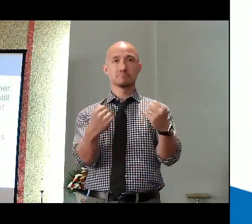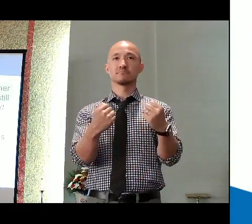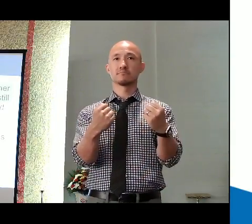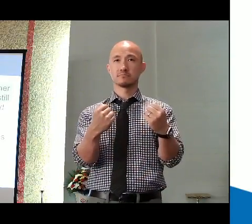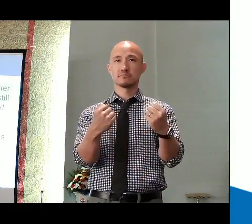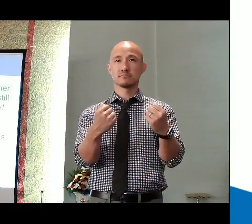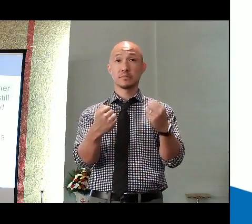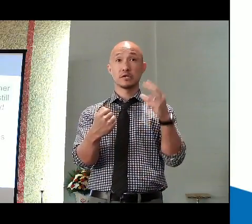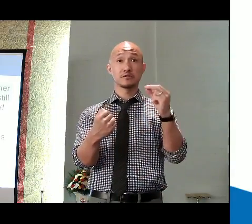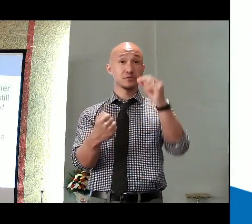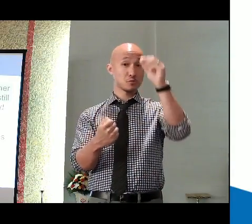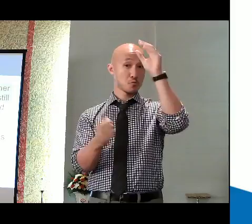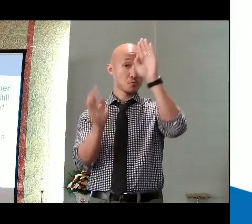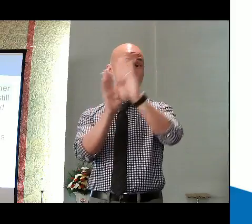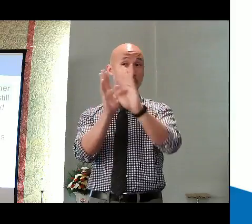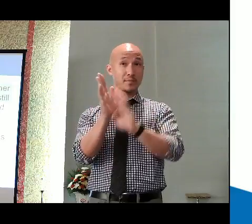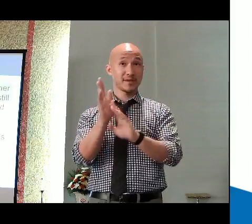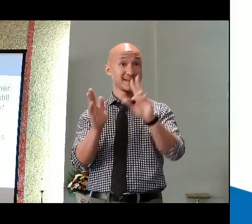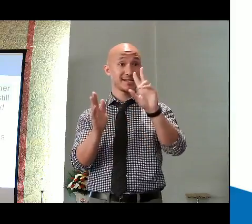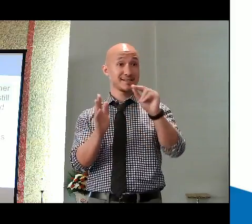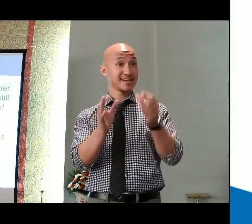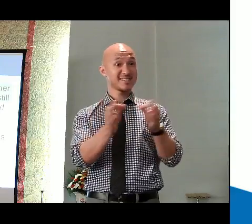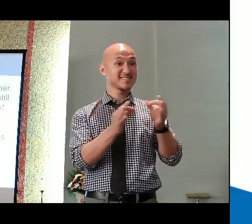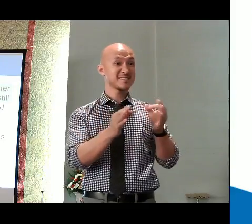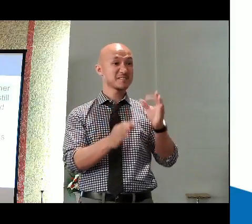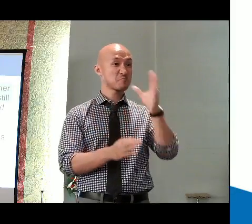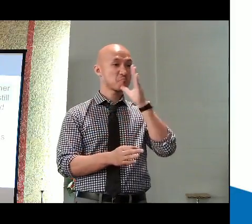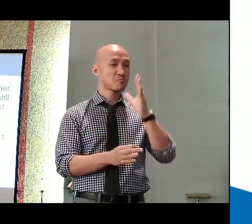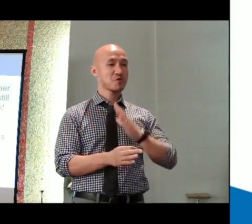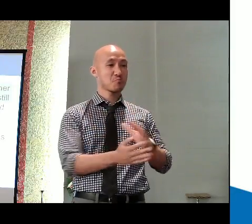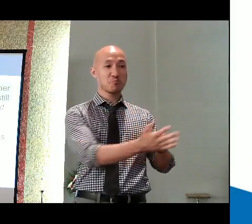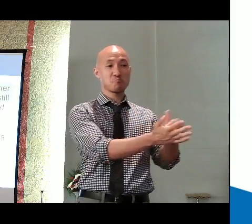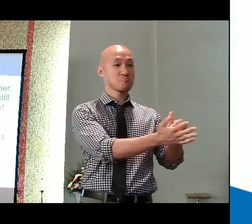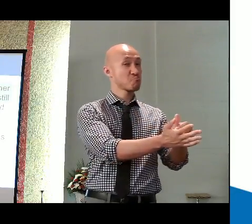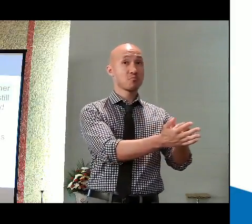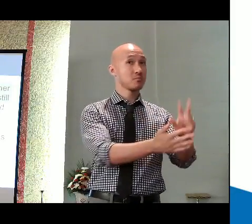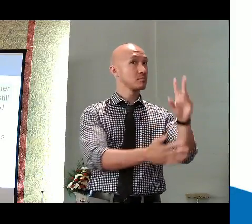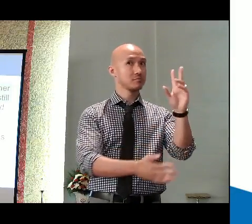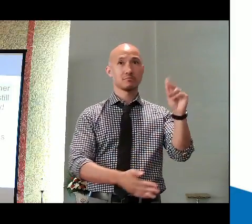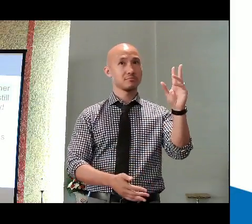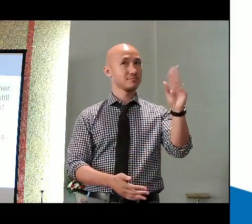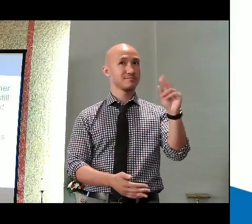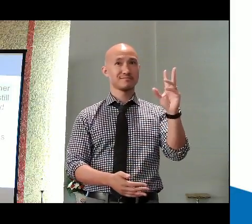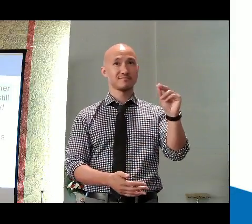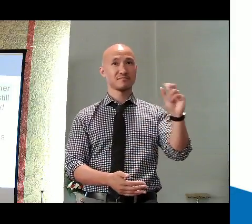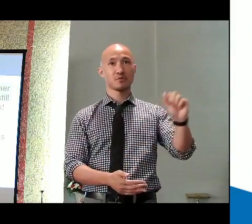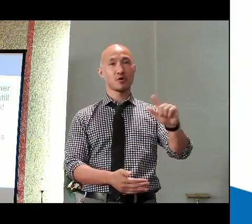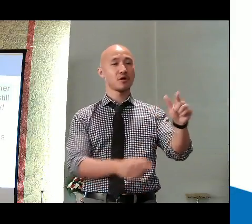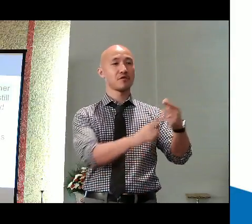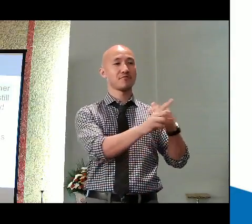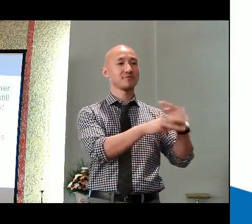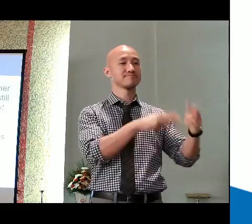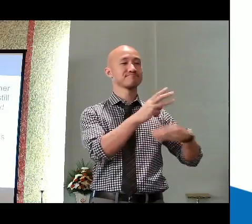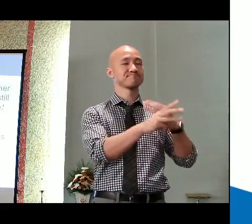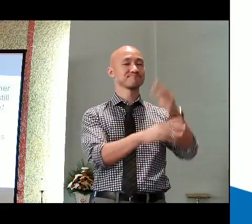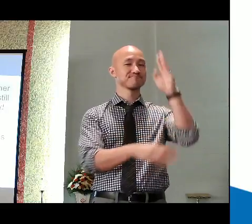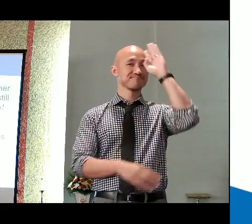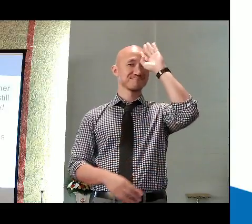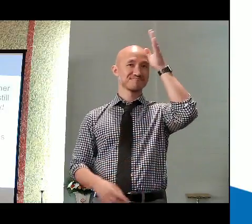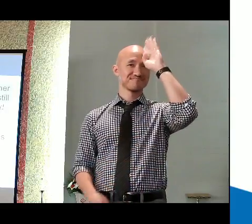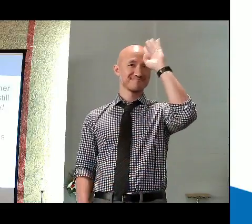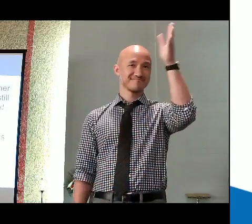not demean women's physical strength. If anything, in Proverbs 21, it's an attestation to the fact that women can also